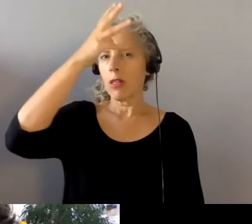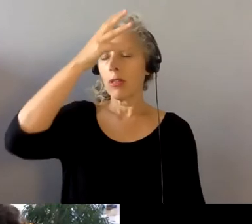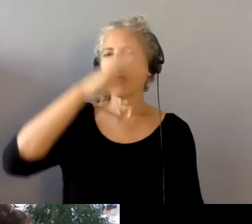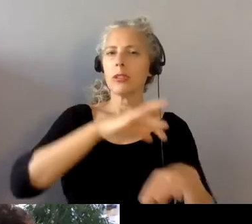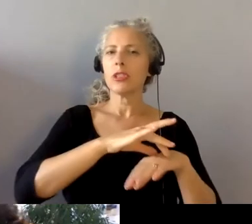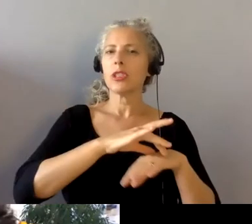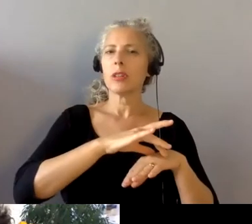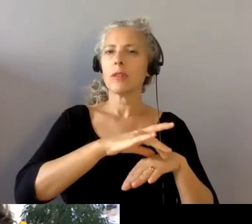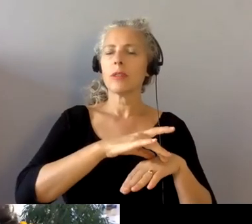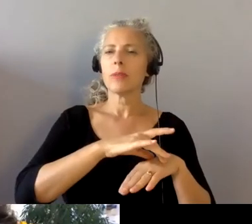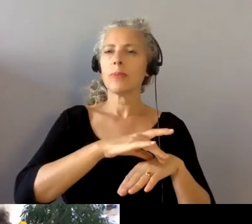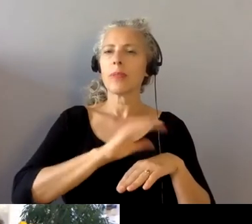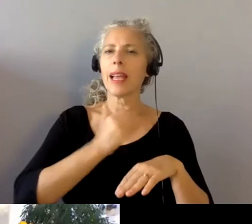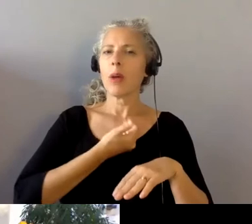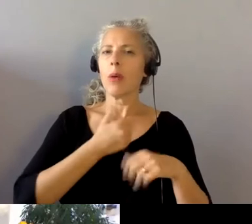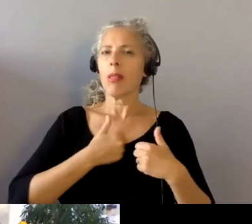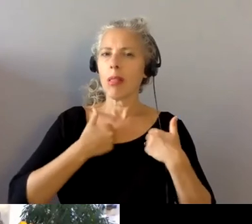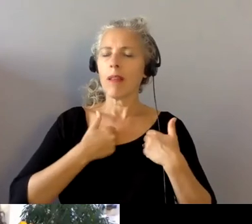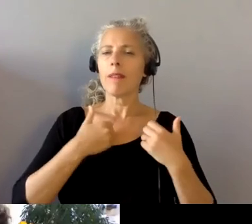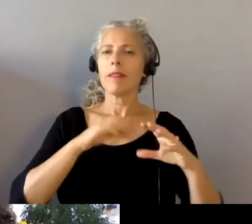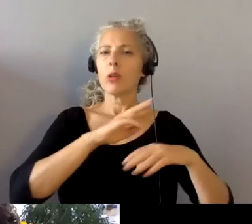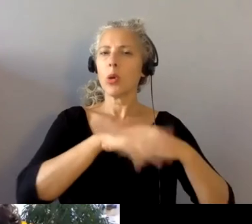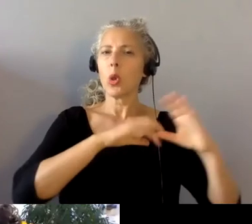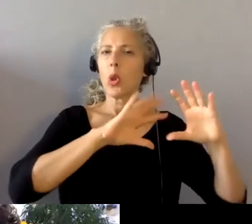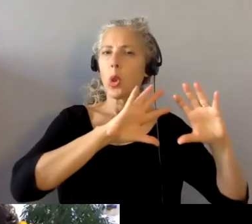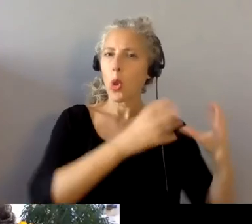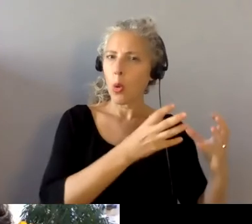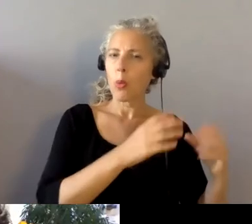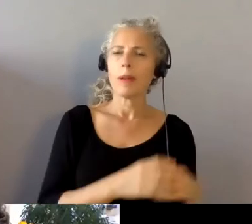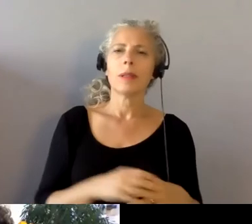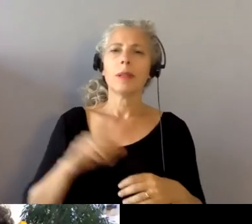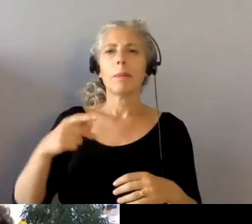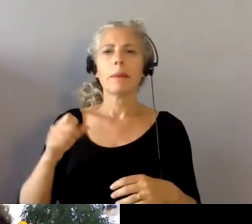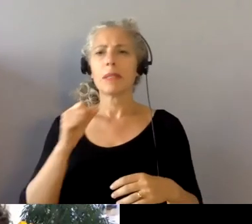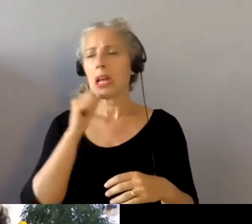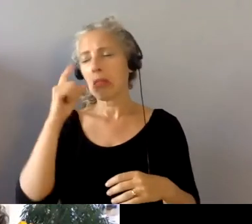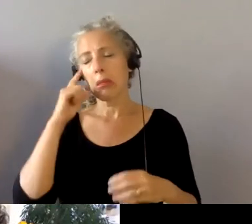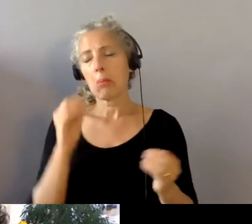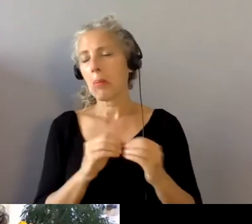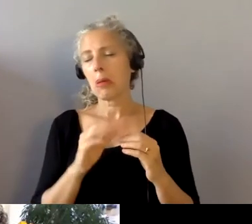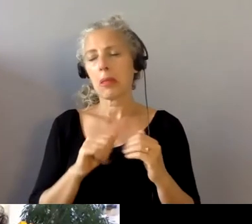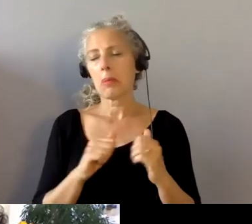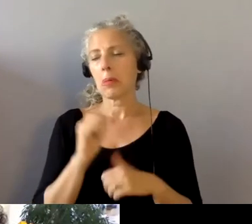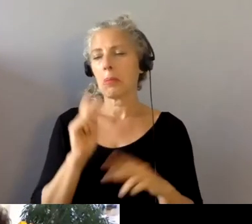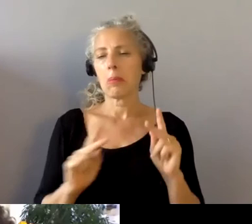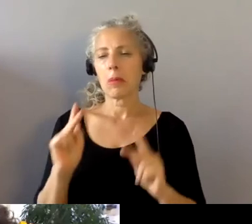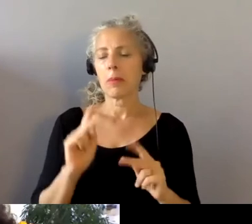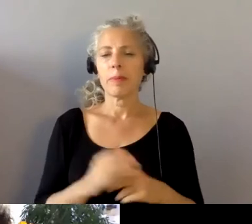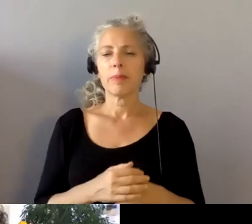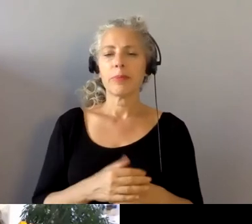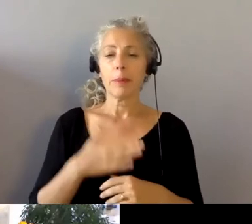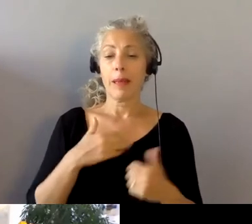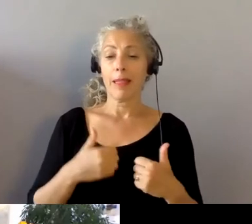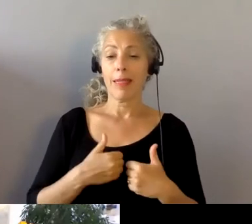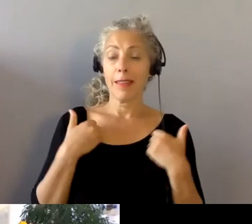and there were maps in our life. There was a globe, but I don't think it was that much more than most people. I think what really came up more in my life